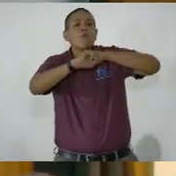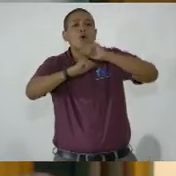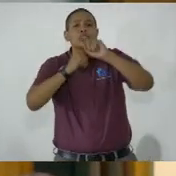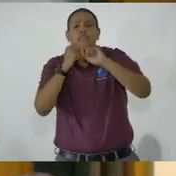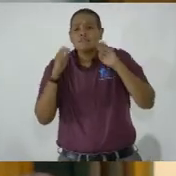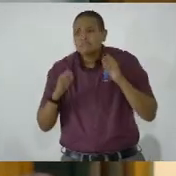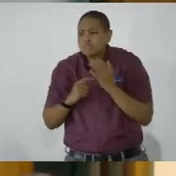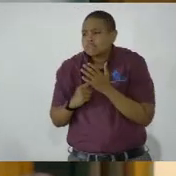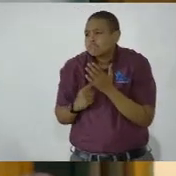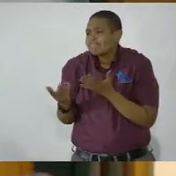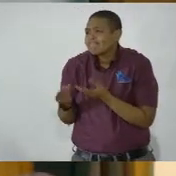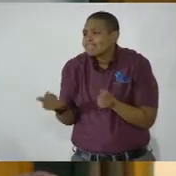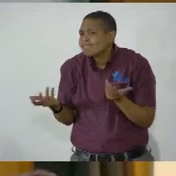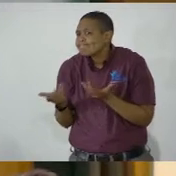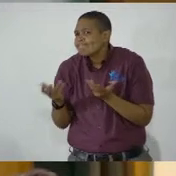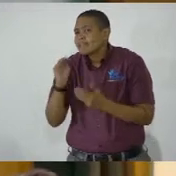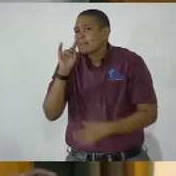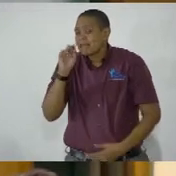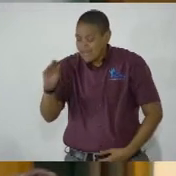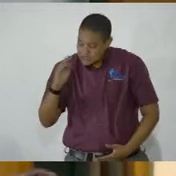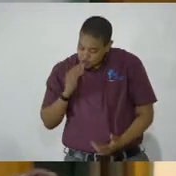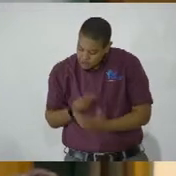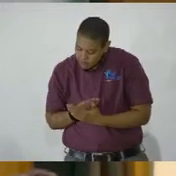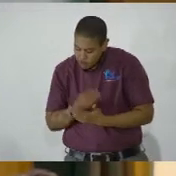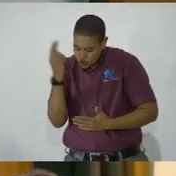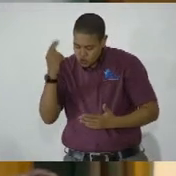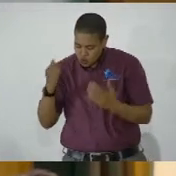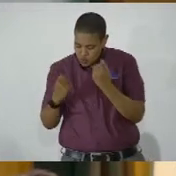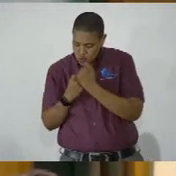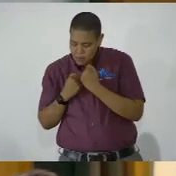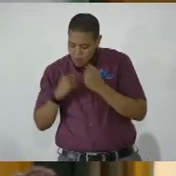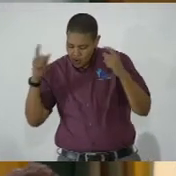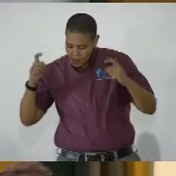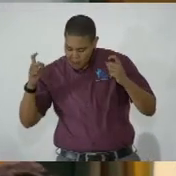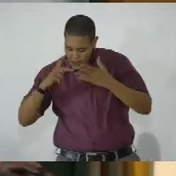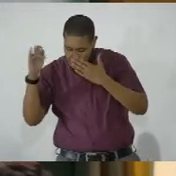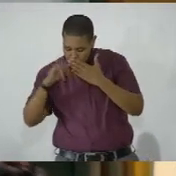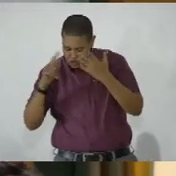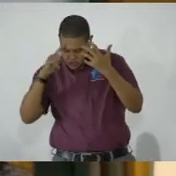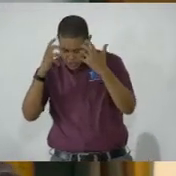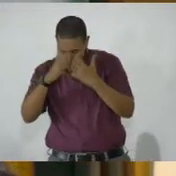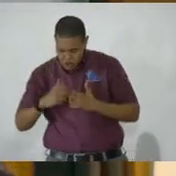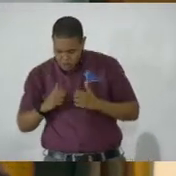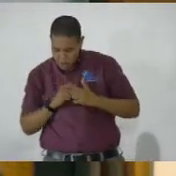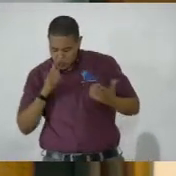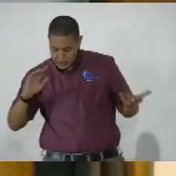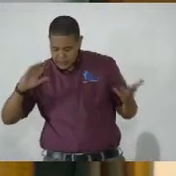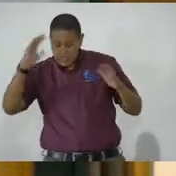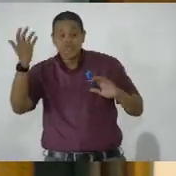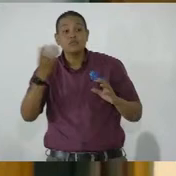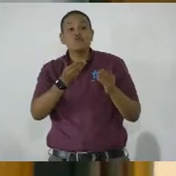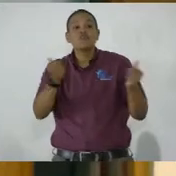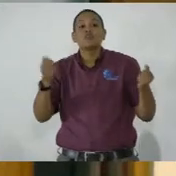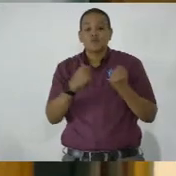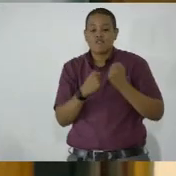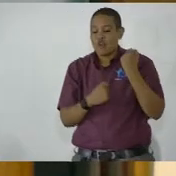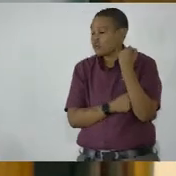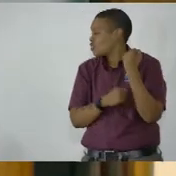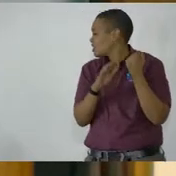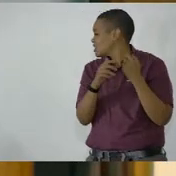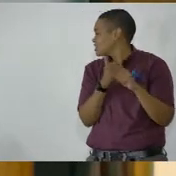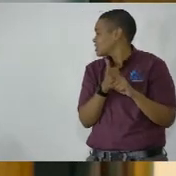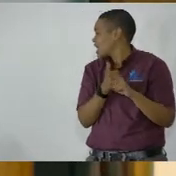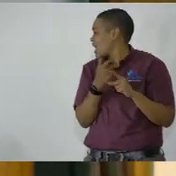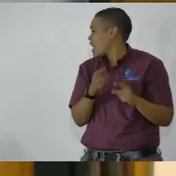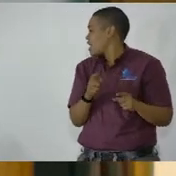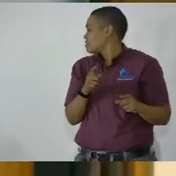mediation. The funds have been used to support a pilot project in collaboration with the Dispute Resolution Foundation. During